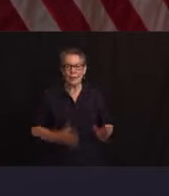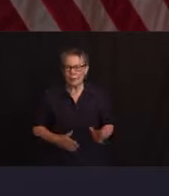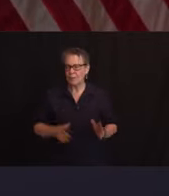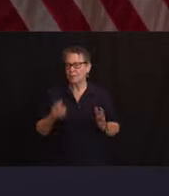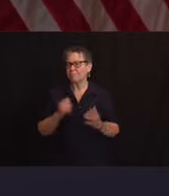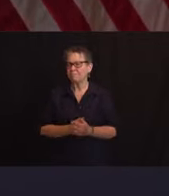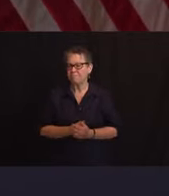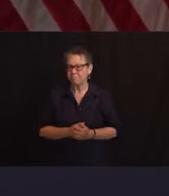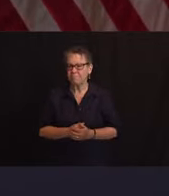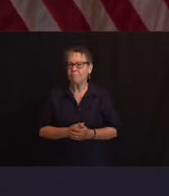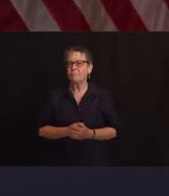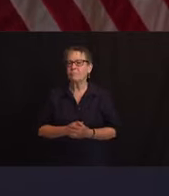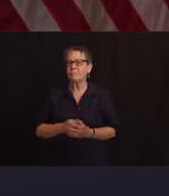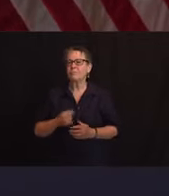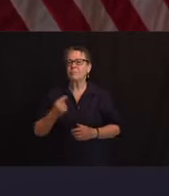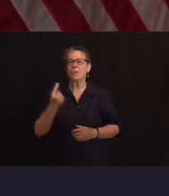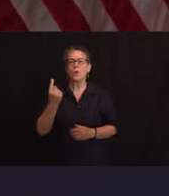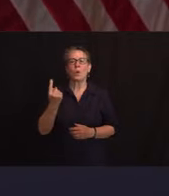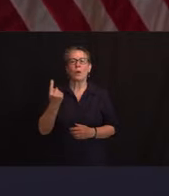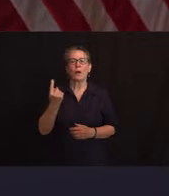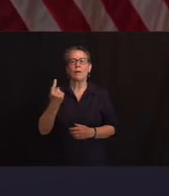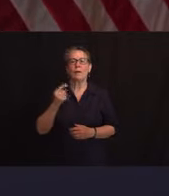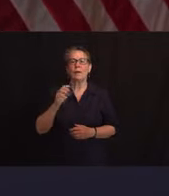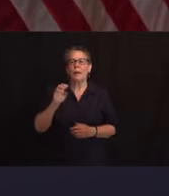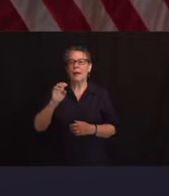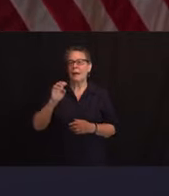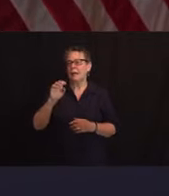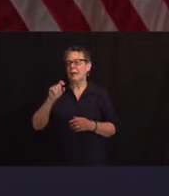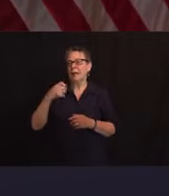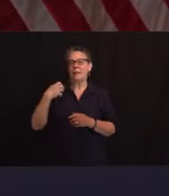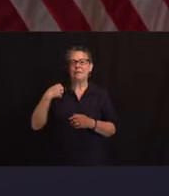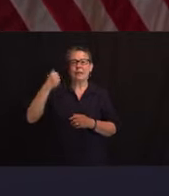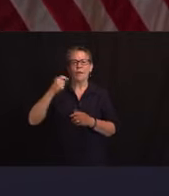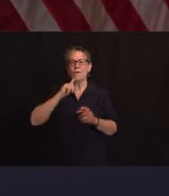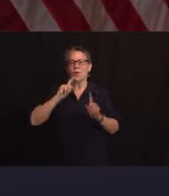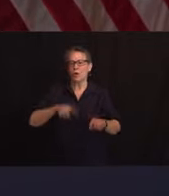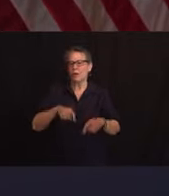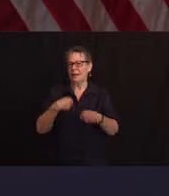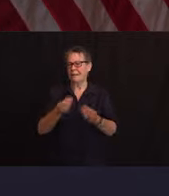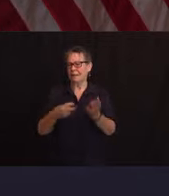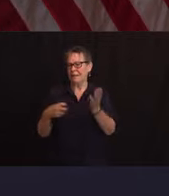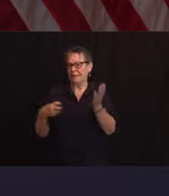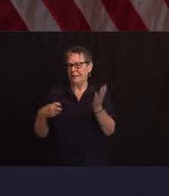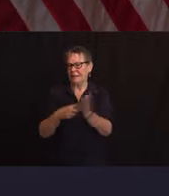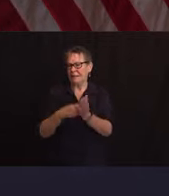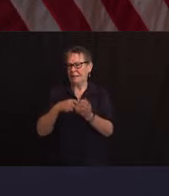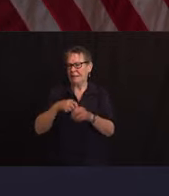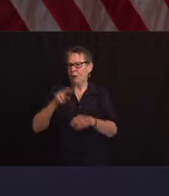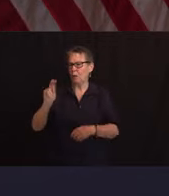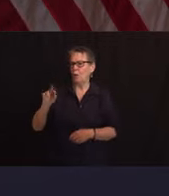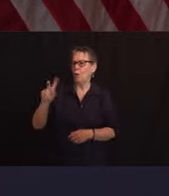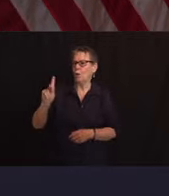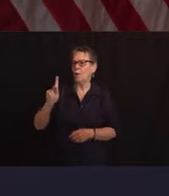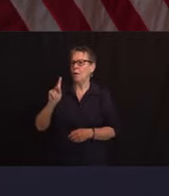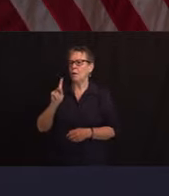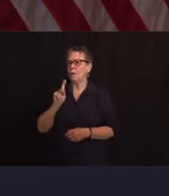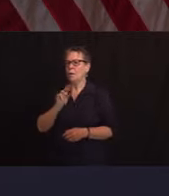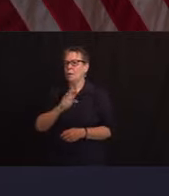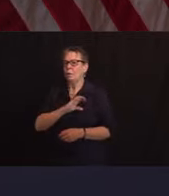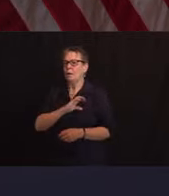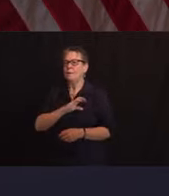just one executive order summons was issued. Newark Police Department responded to a private residence where it